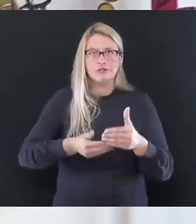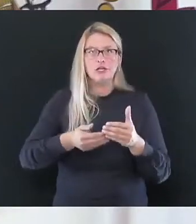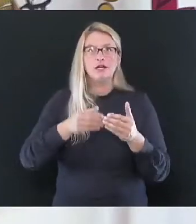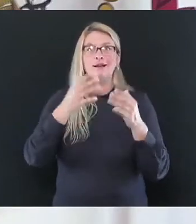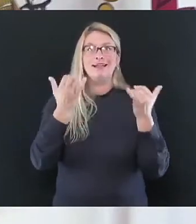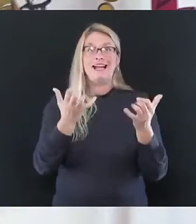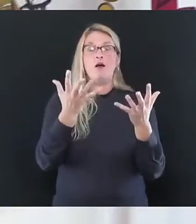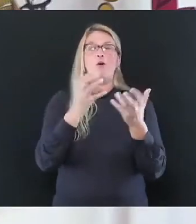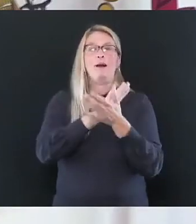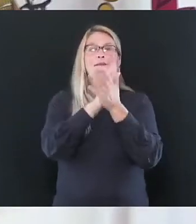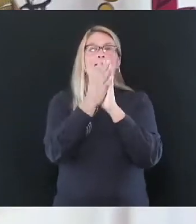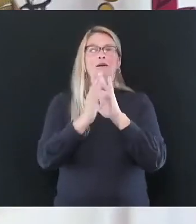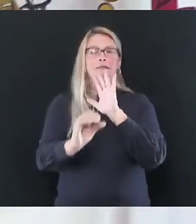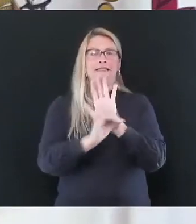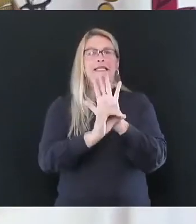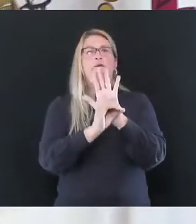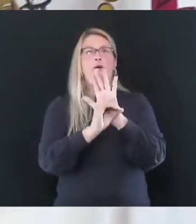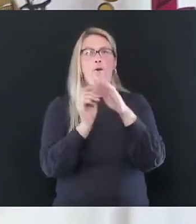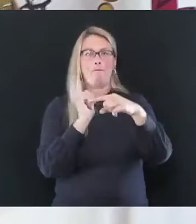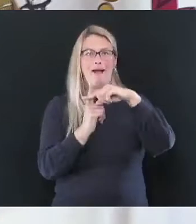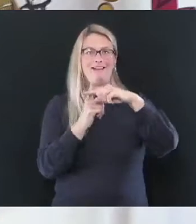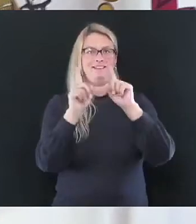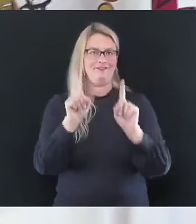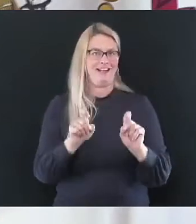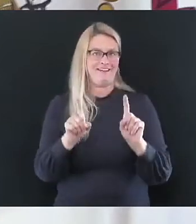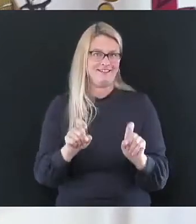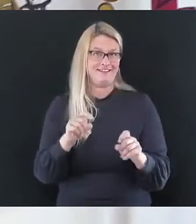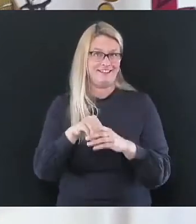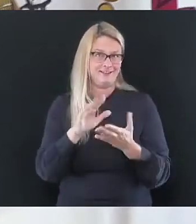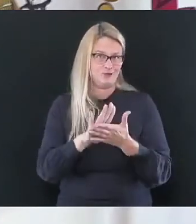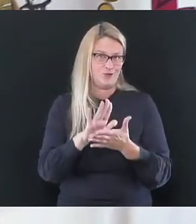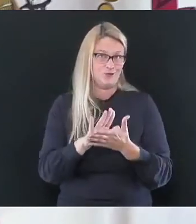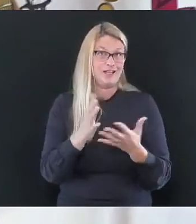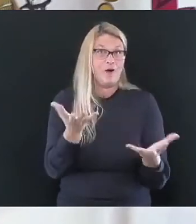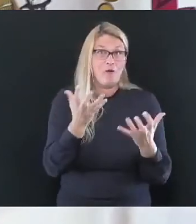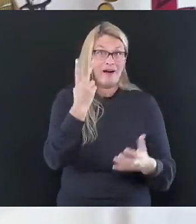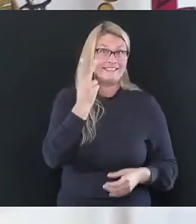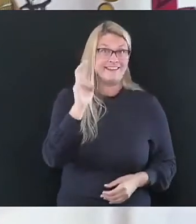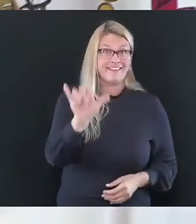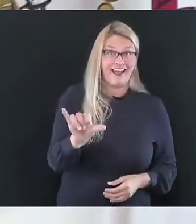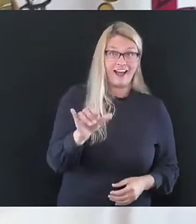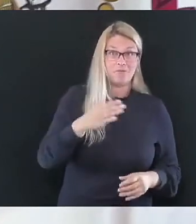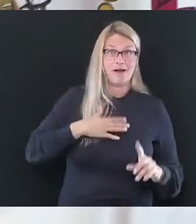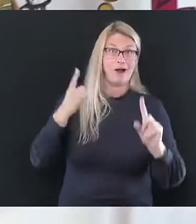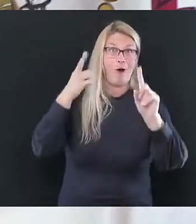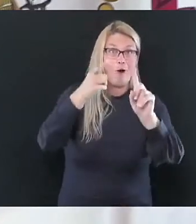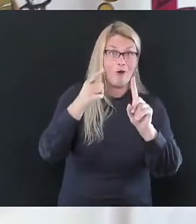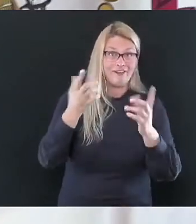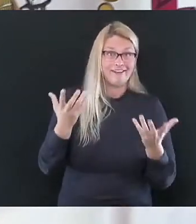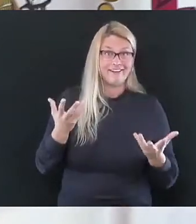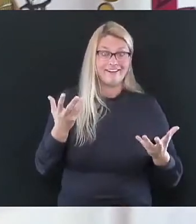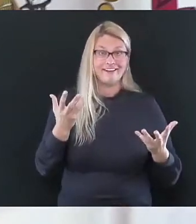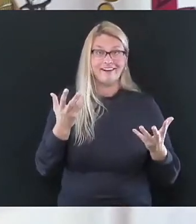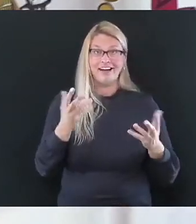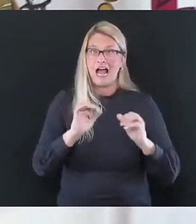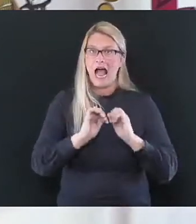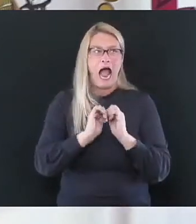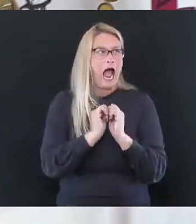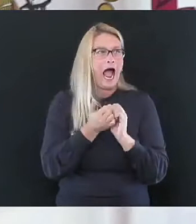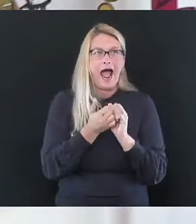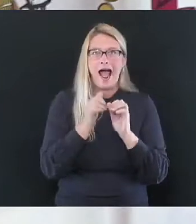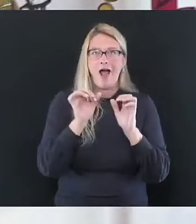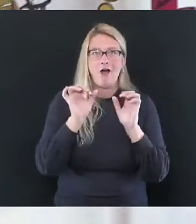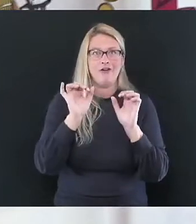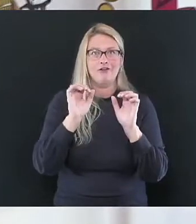zero positive tests at our schools. That's what we want more than anything. I don't know how that we make it